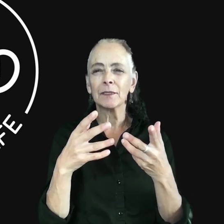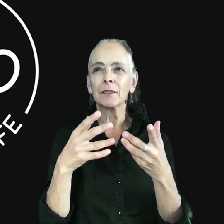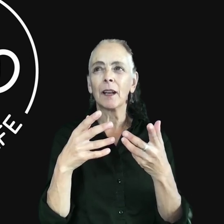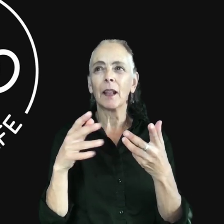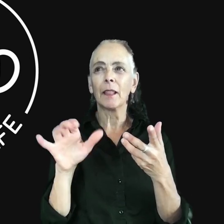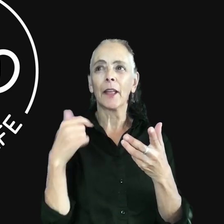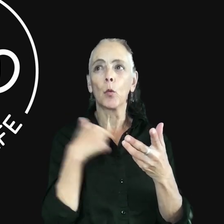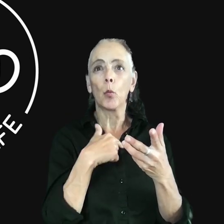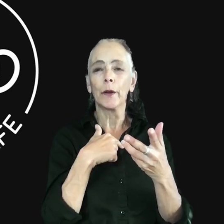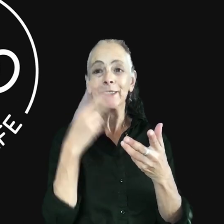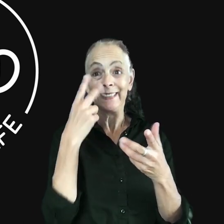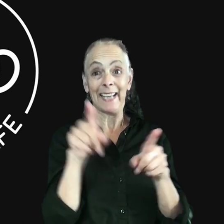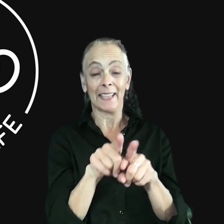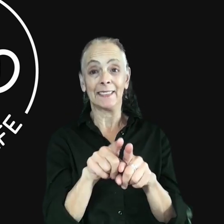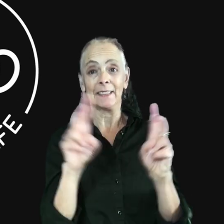validators